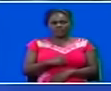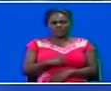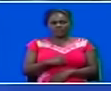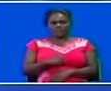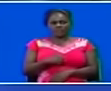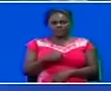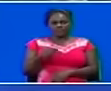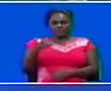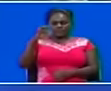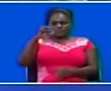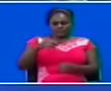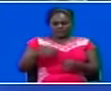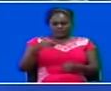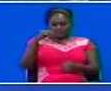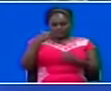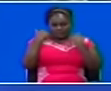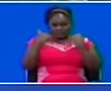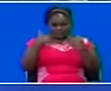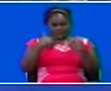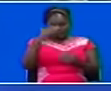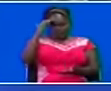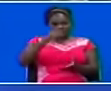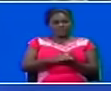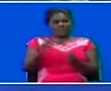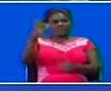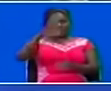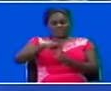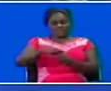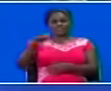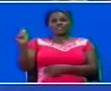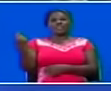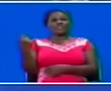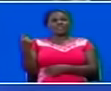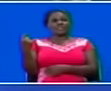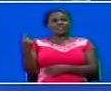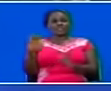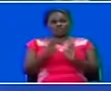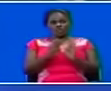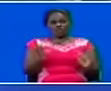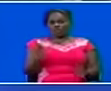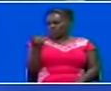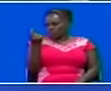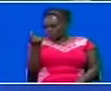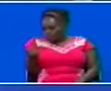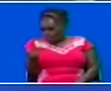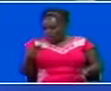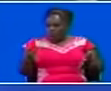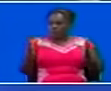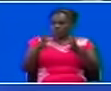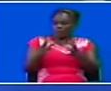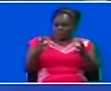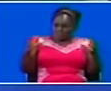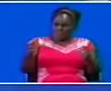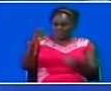in elections. I am a firm believer the elections in Kenya, there is no small or big election.